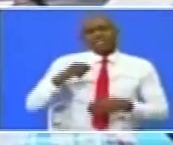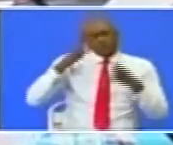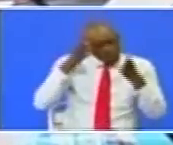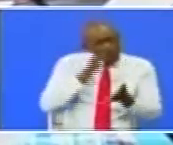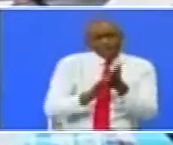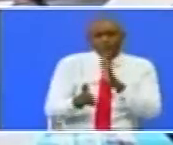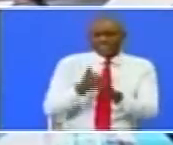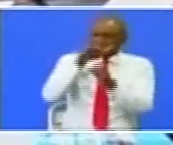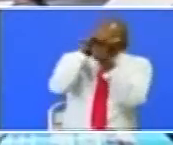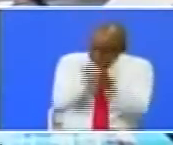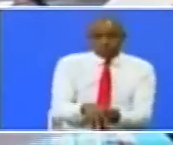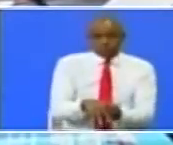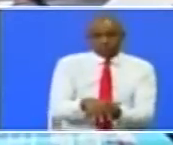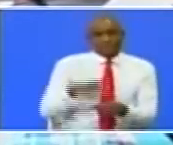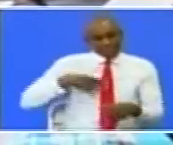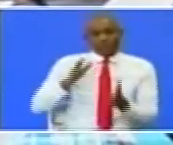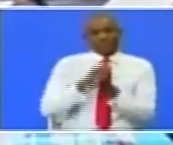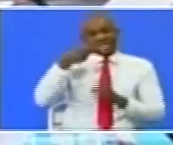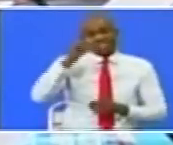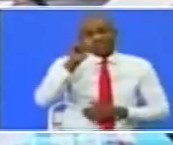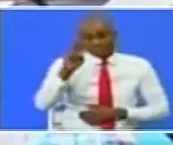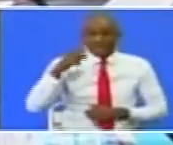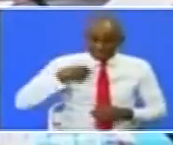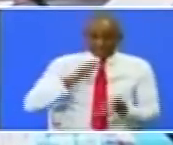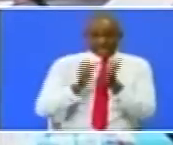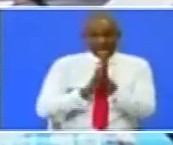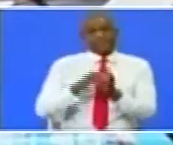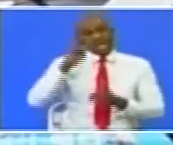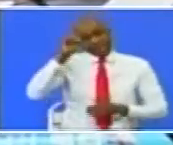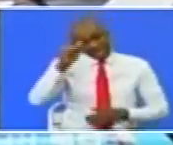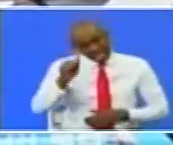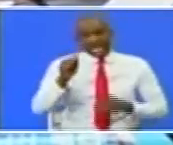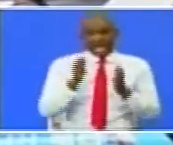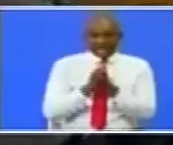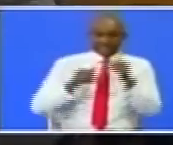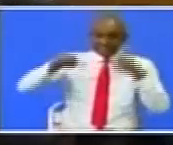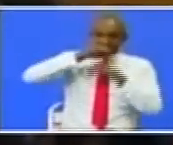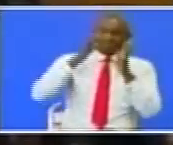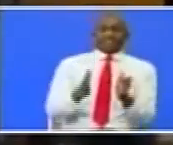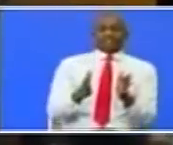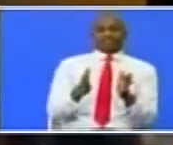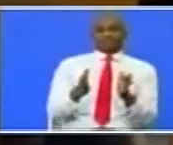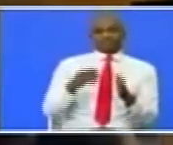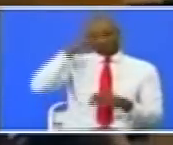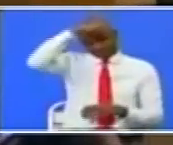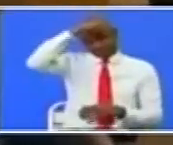be no more stigma, and I shall be pursuing my doctorate or master's as a scientist.